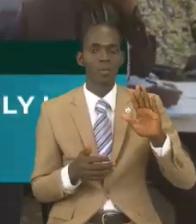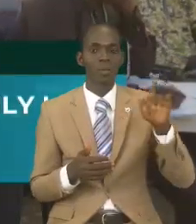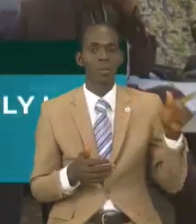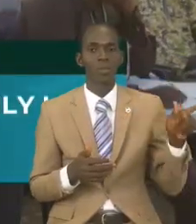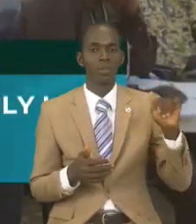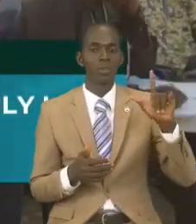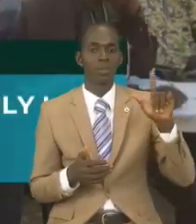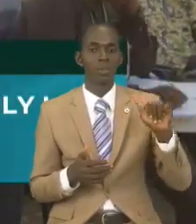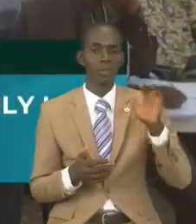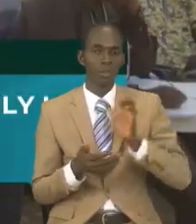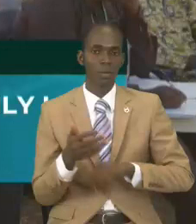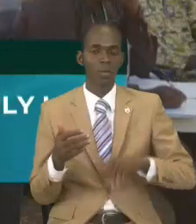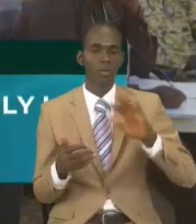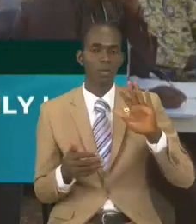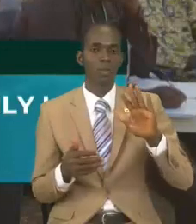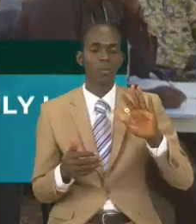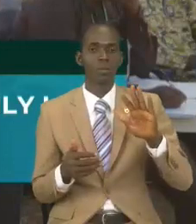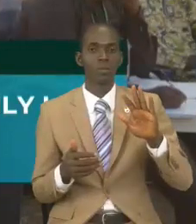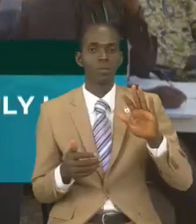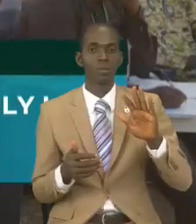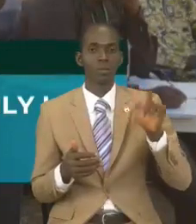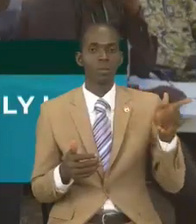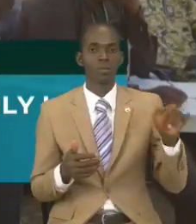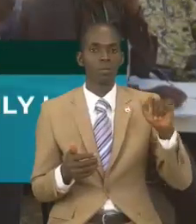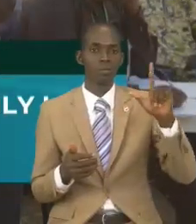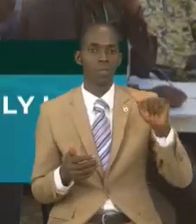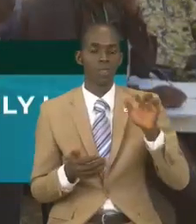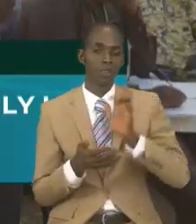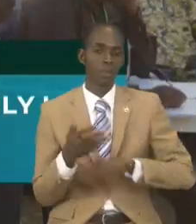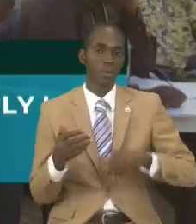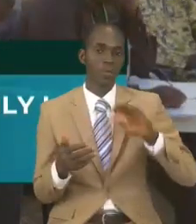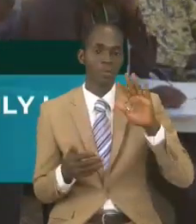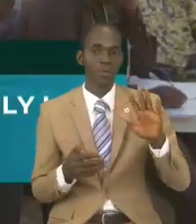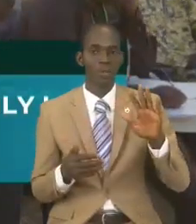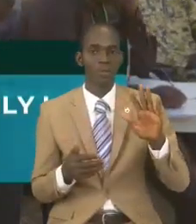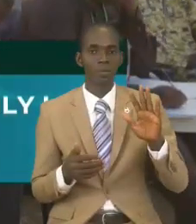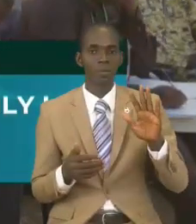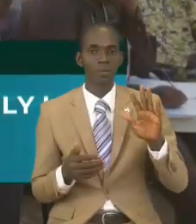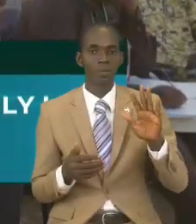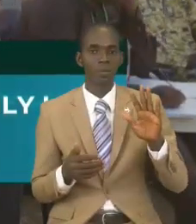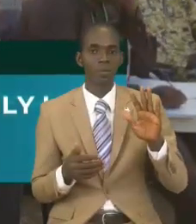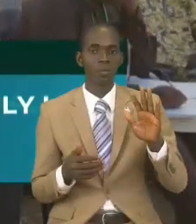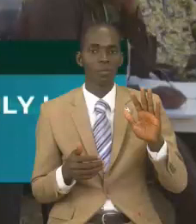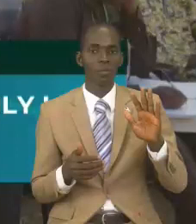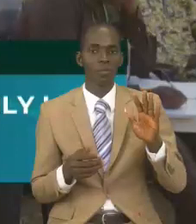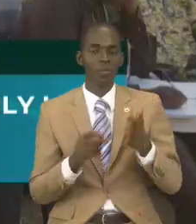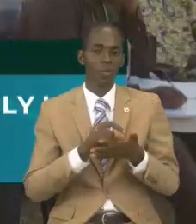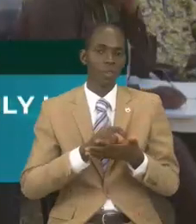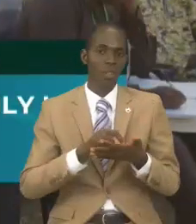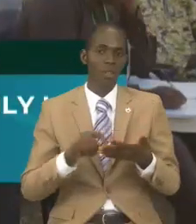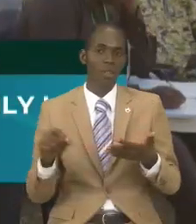verse 24, Galatians chapter 5, reading from